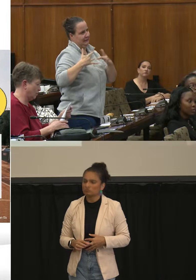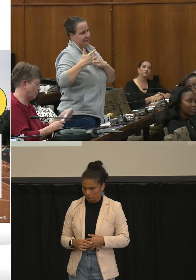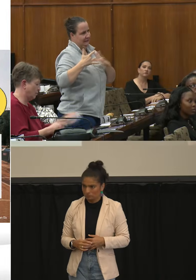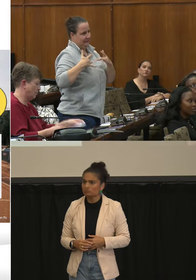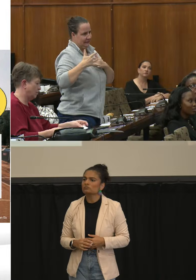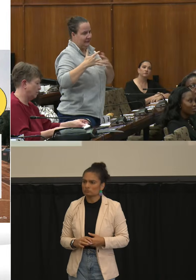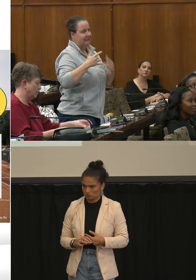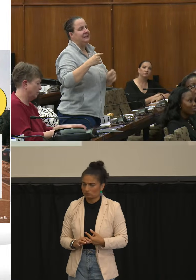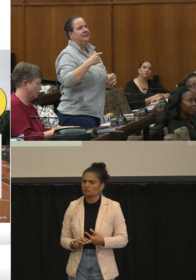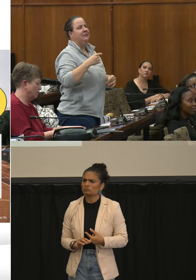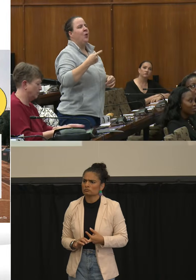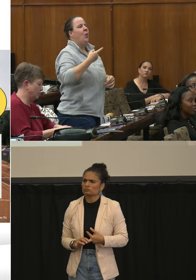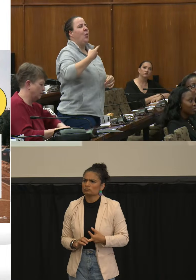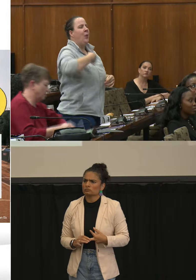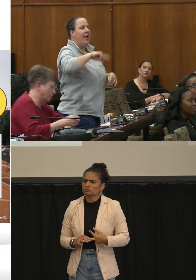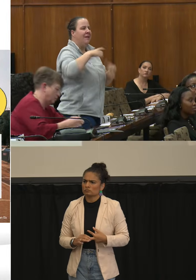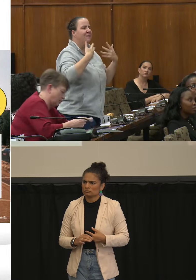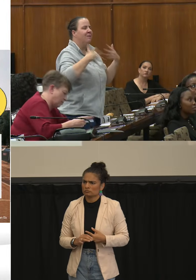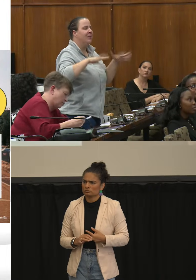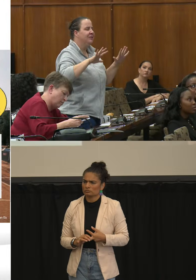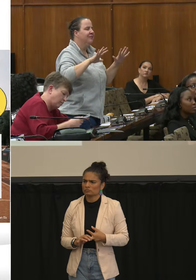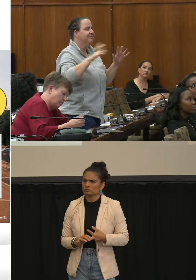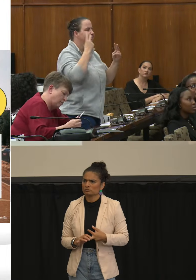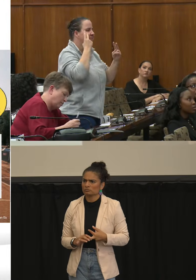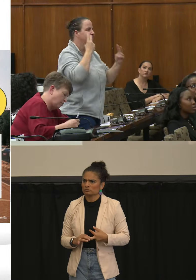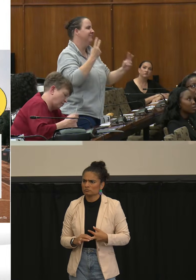I'm just a little bit concerned.